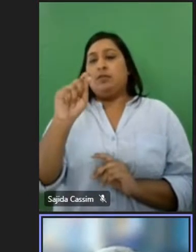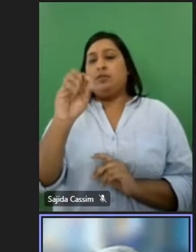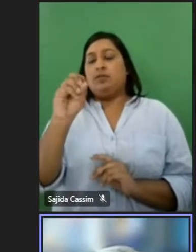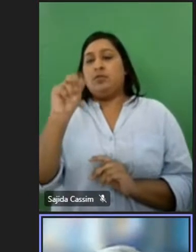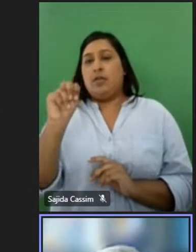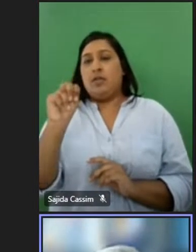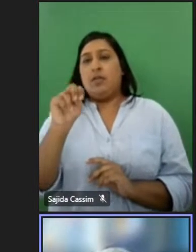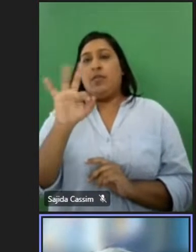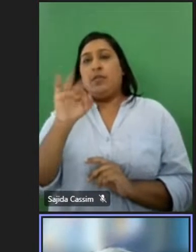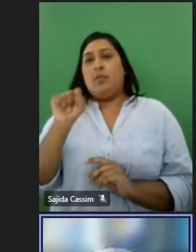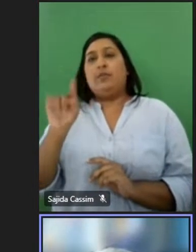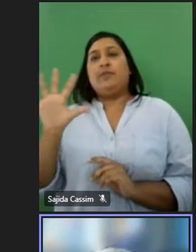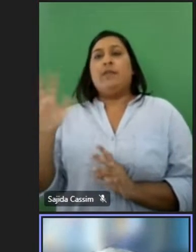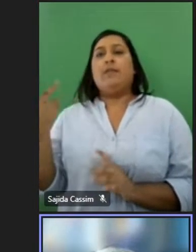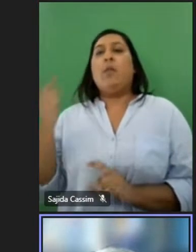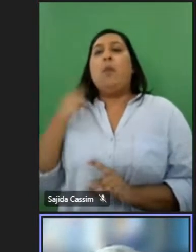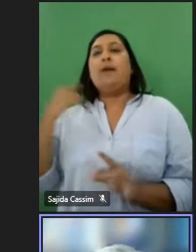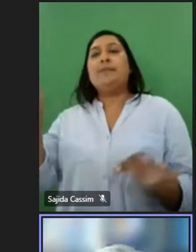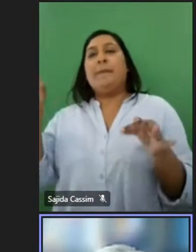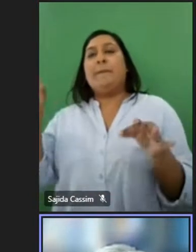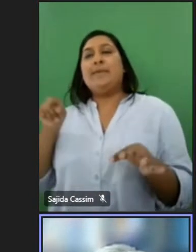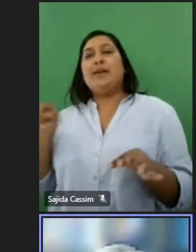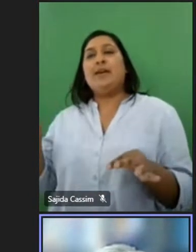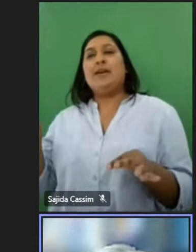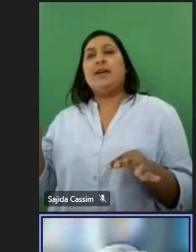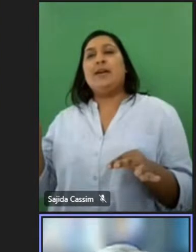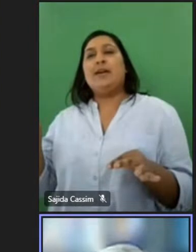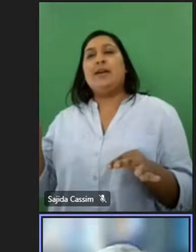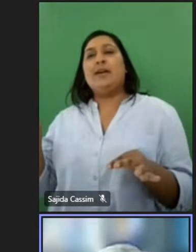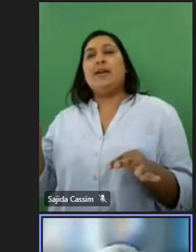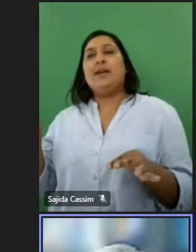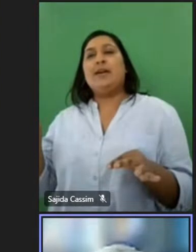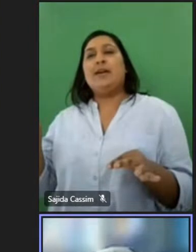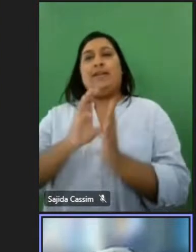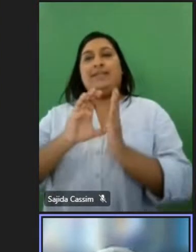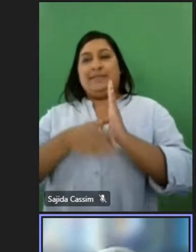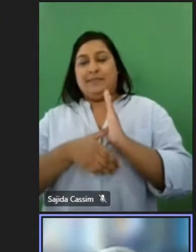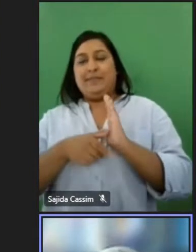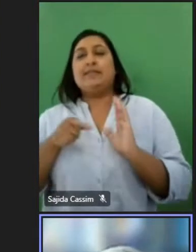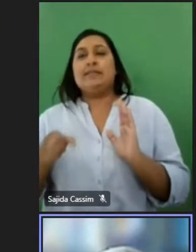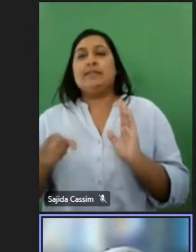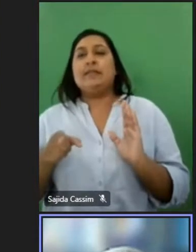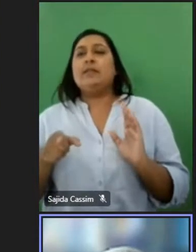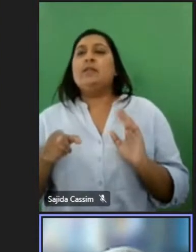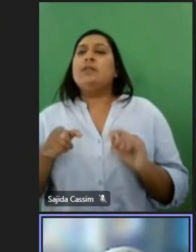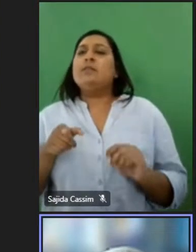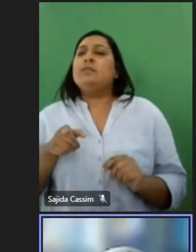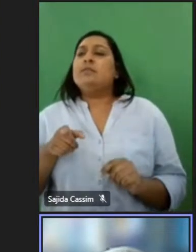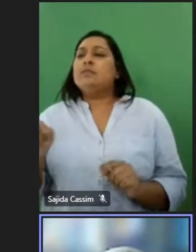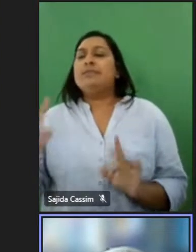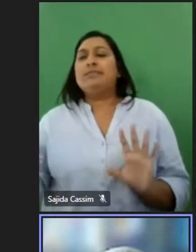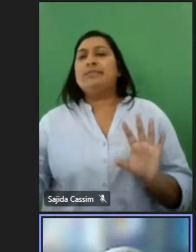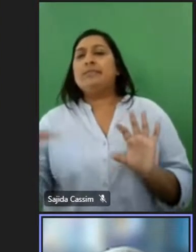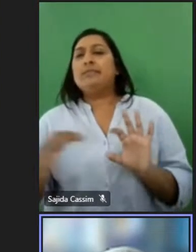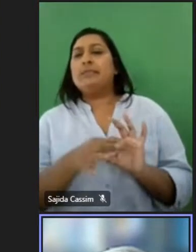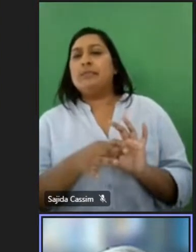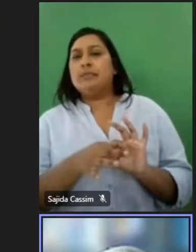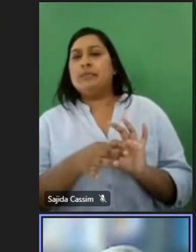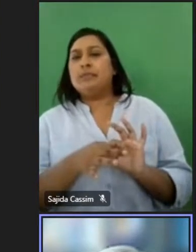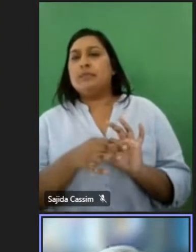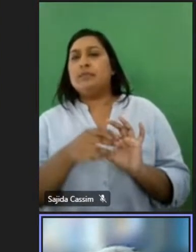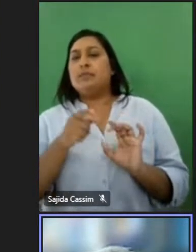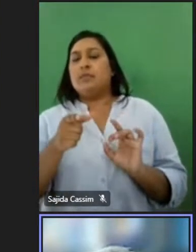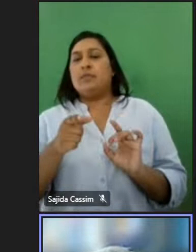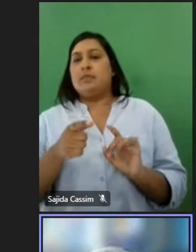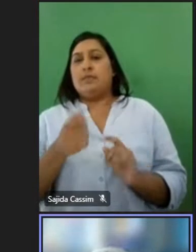of Persons with Disabilities implementation matrix relating to disasters was